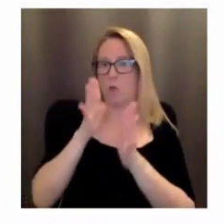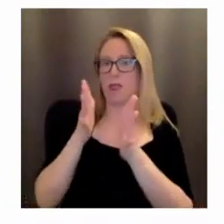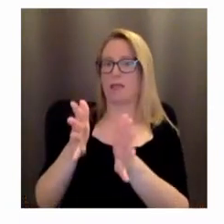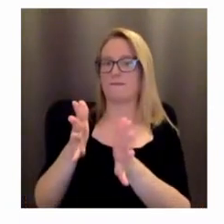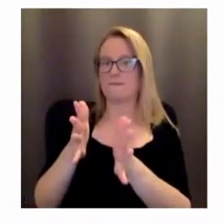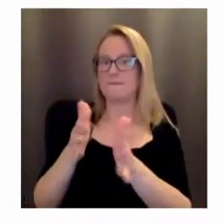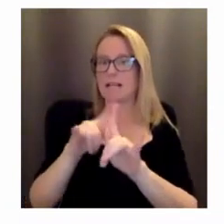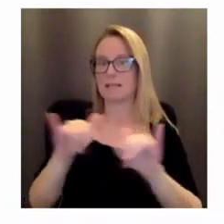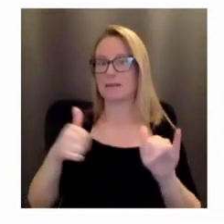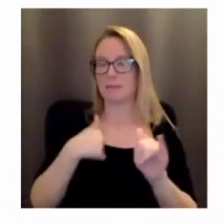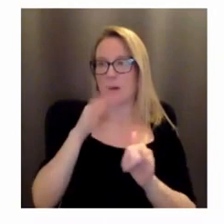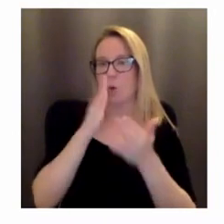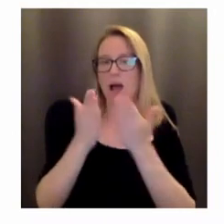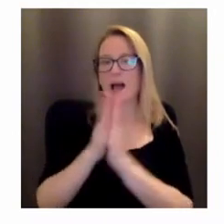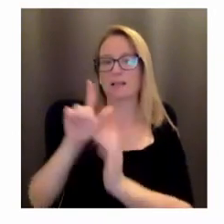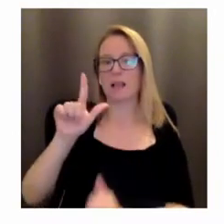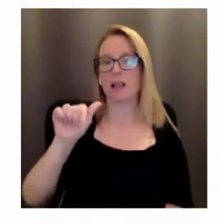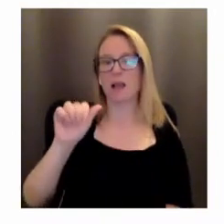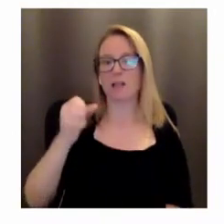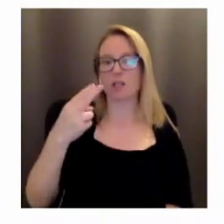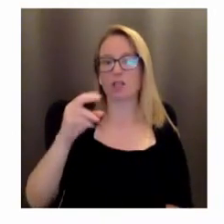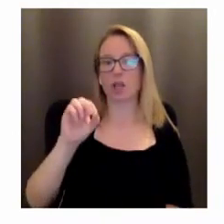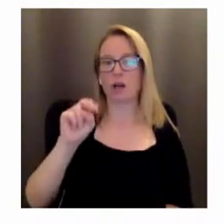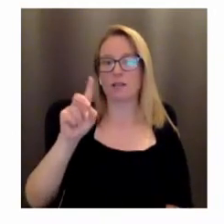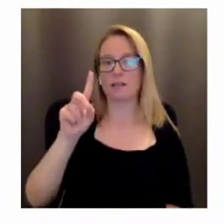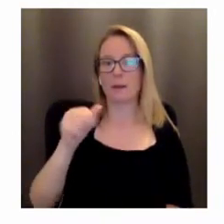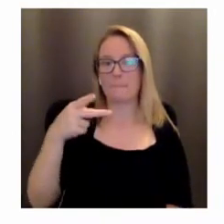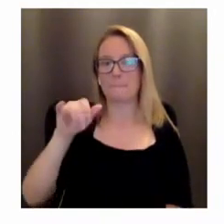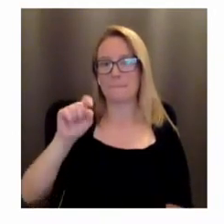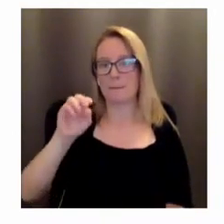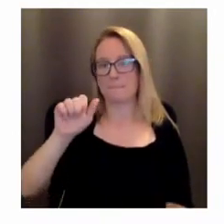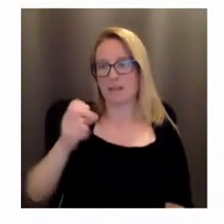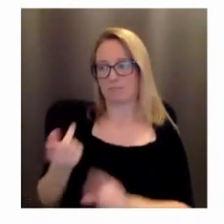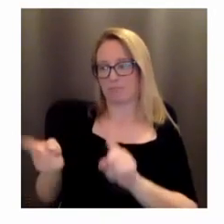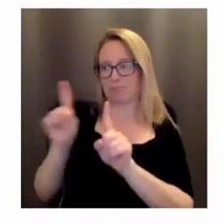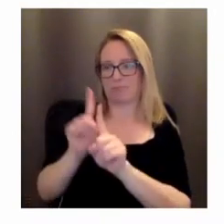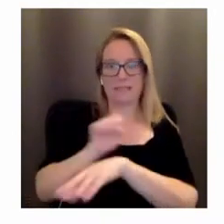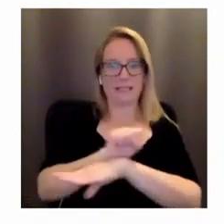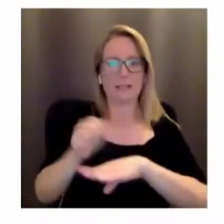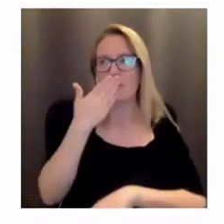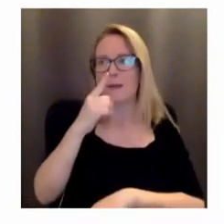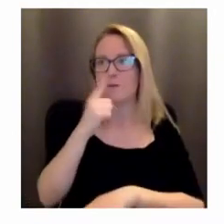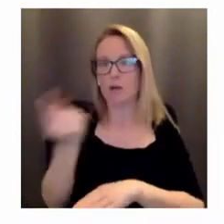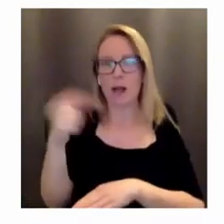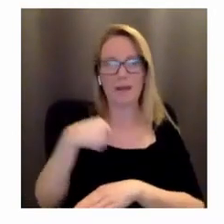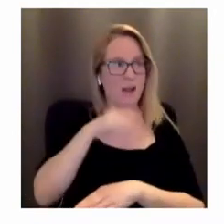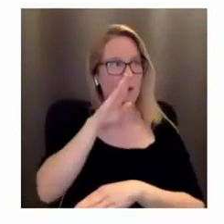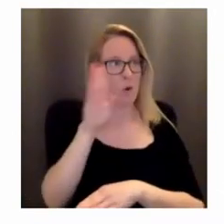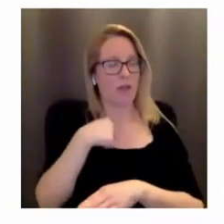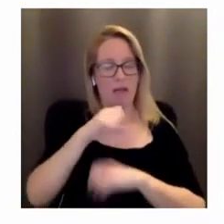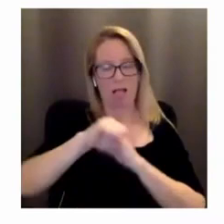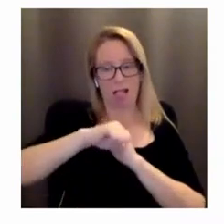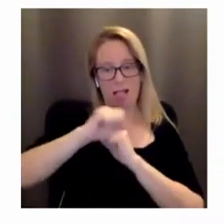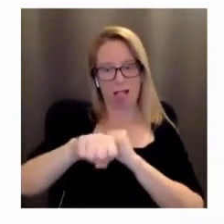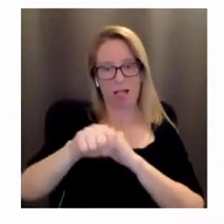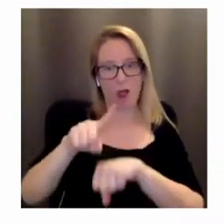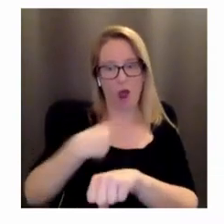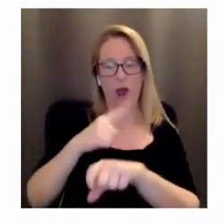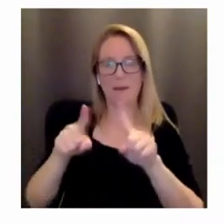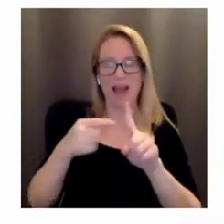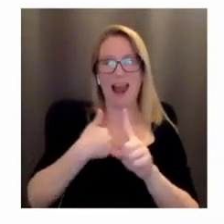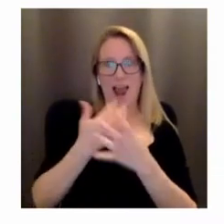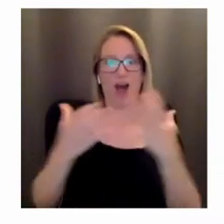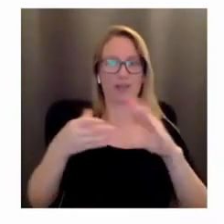I invite LaShonda Pittman to the stage. Thank you so much for coming. I know I went a little long, but I had a lot to say.